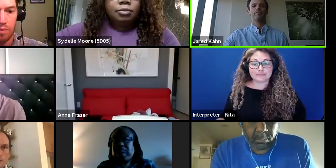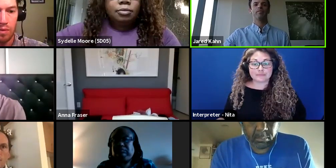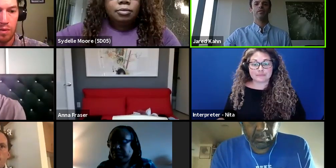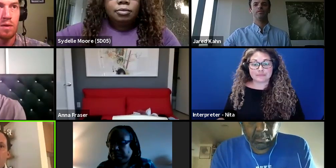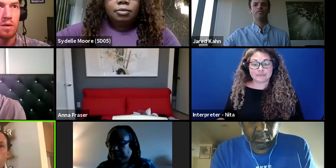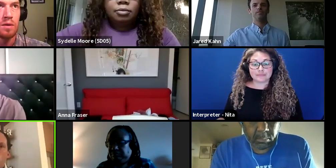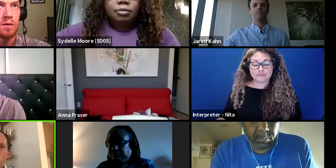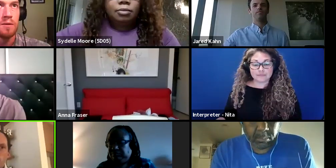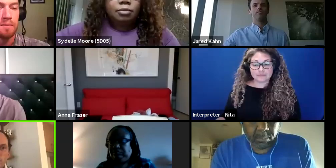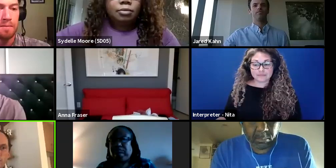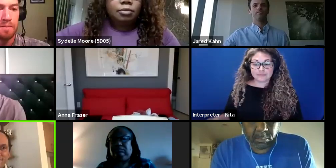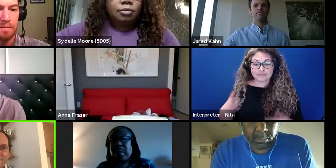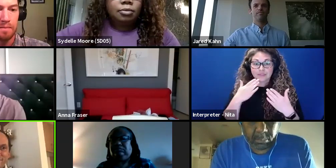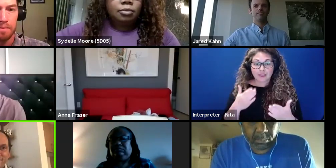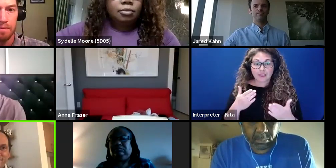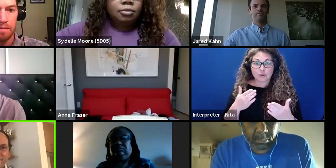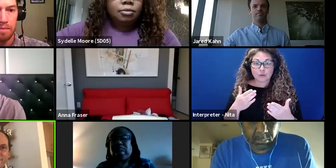Thank you.